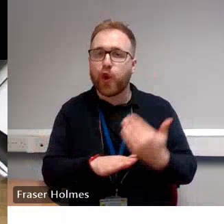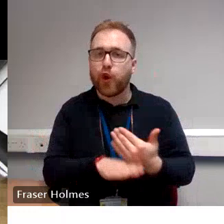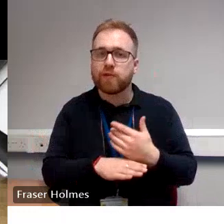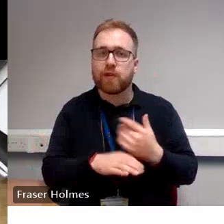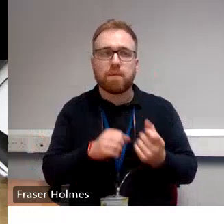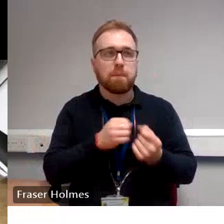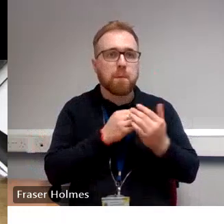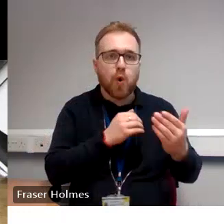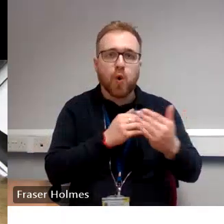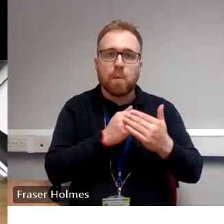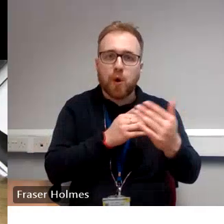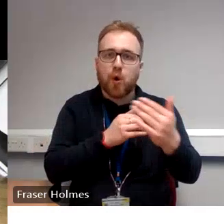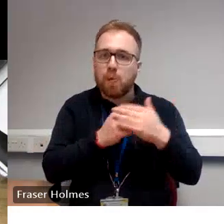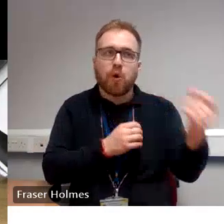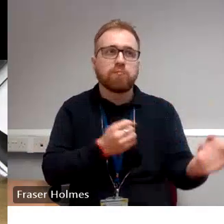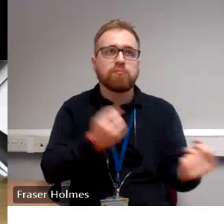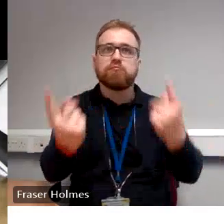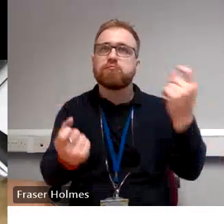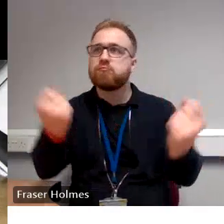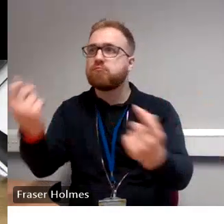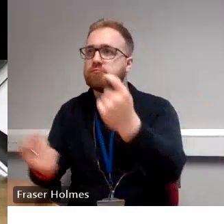more.